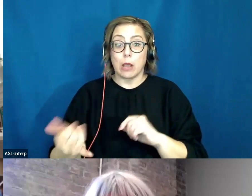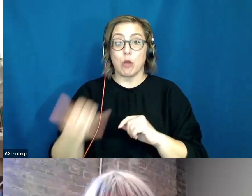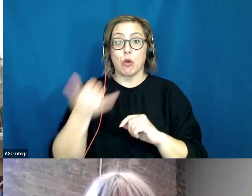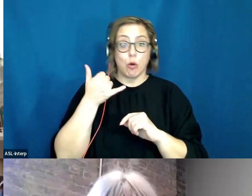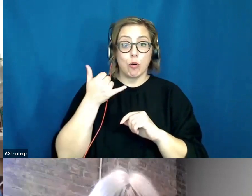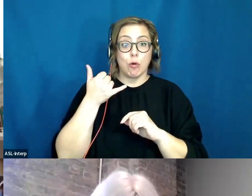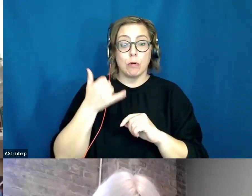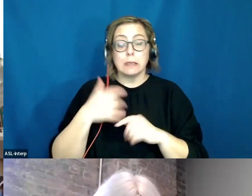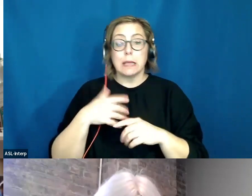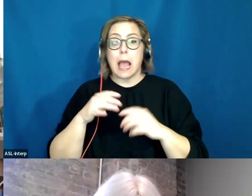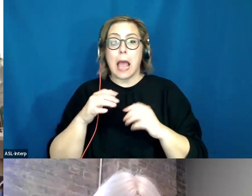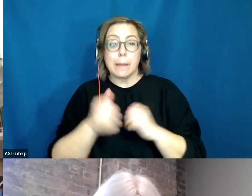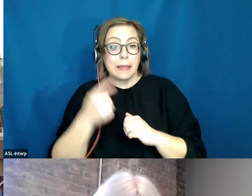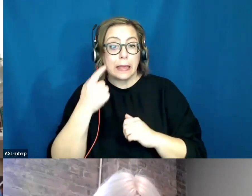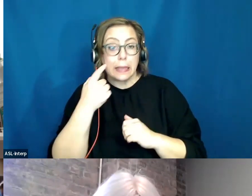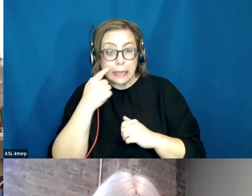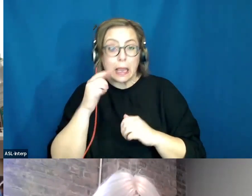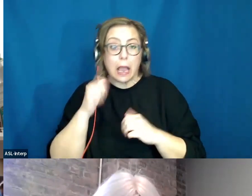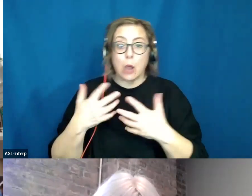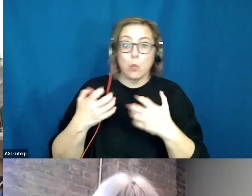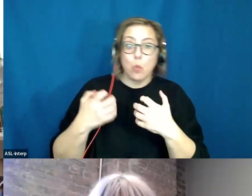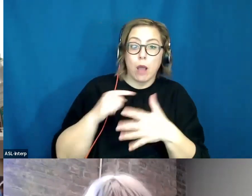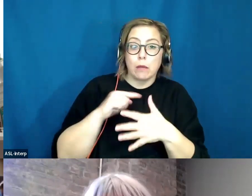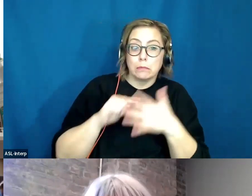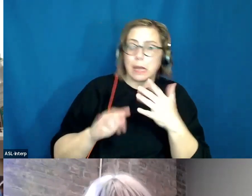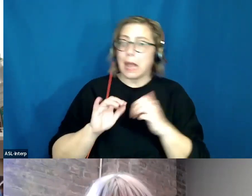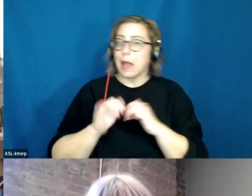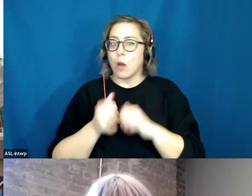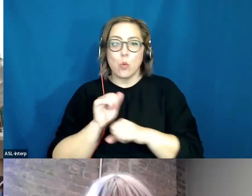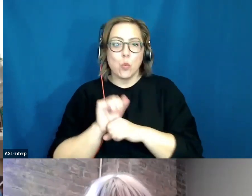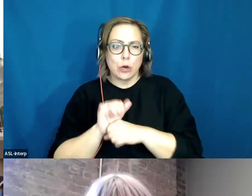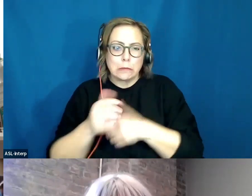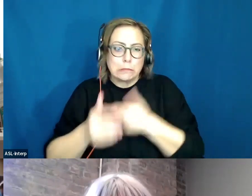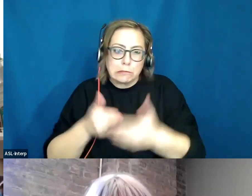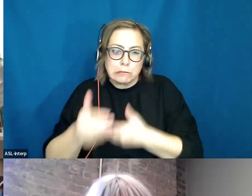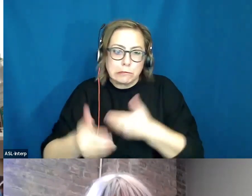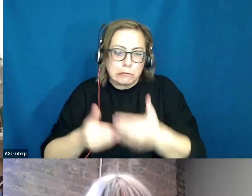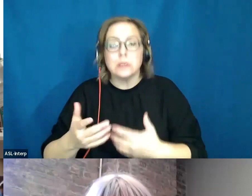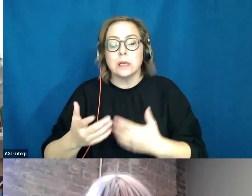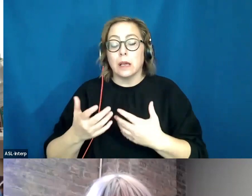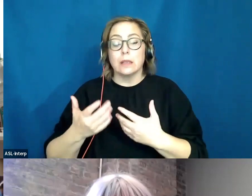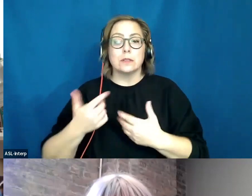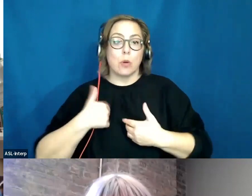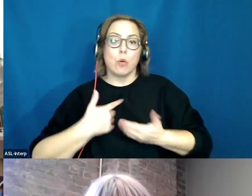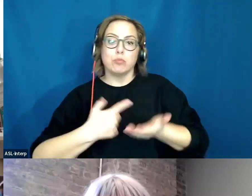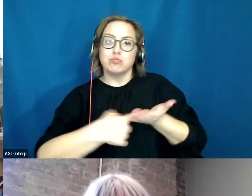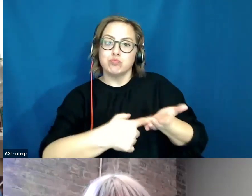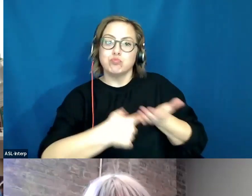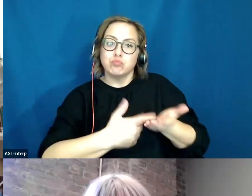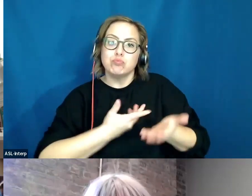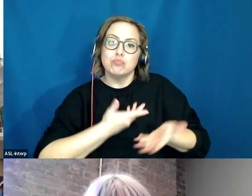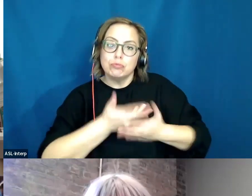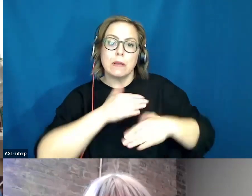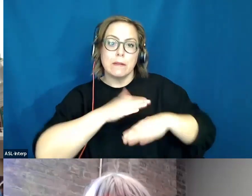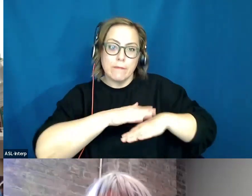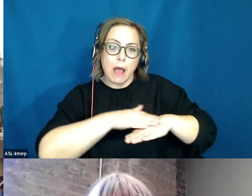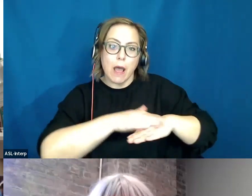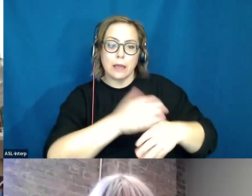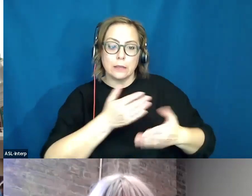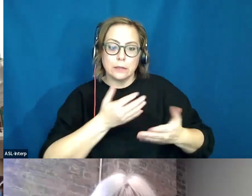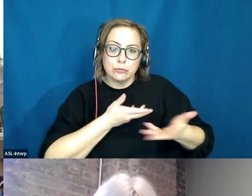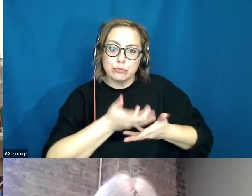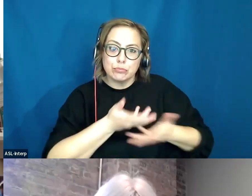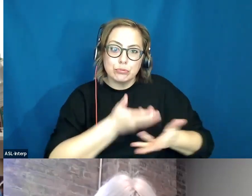this. How does this work? And, you know, a big part of our job is talking to all kinds of